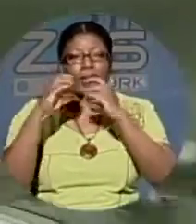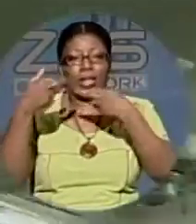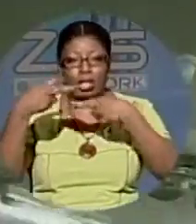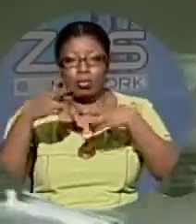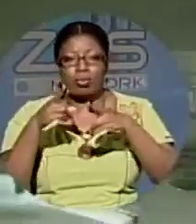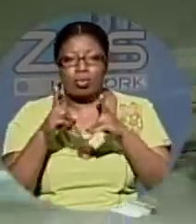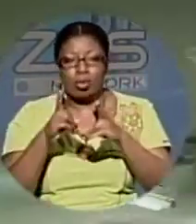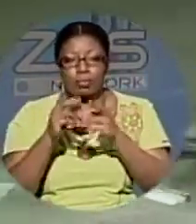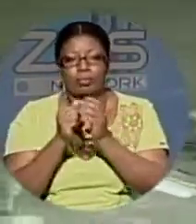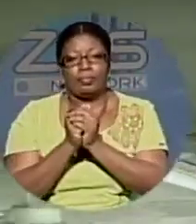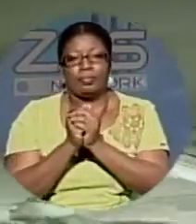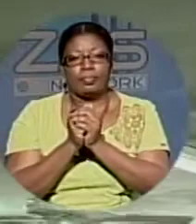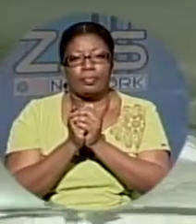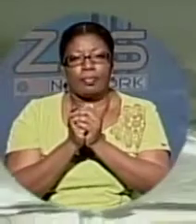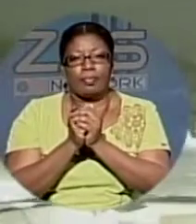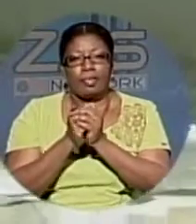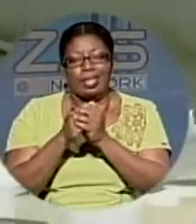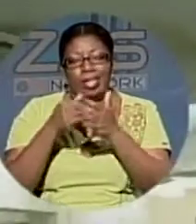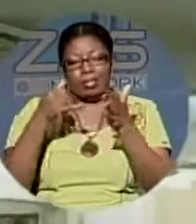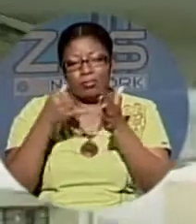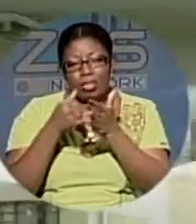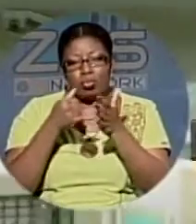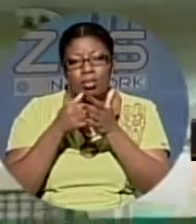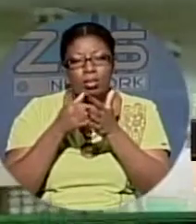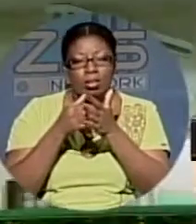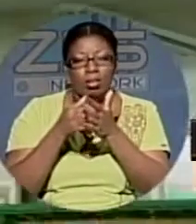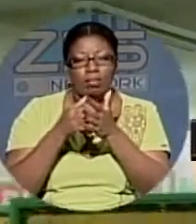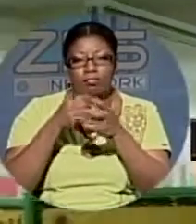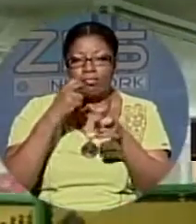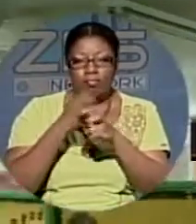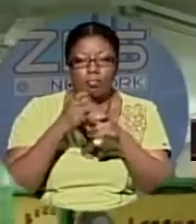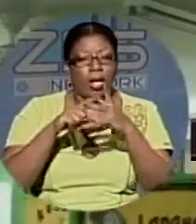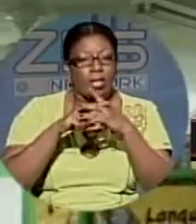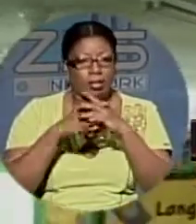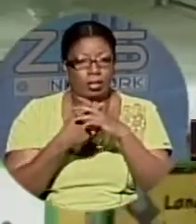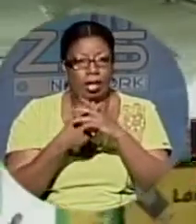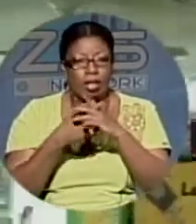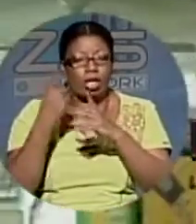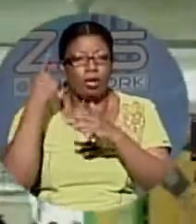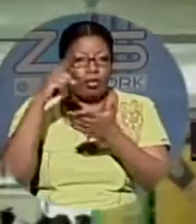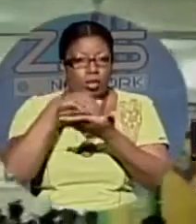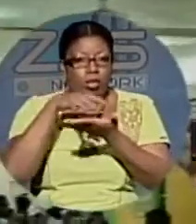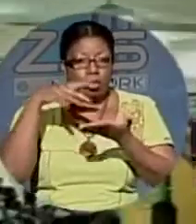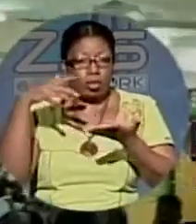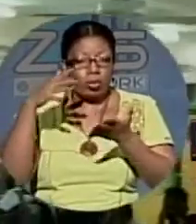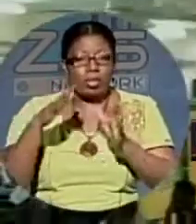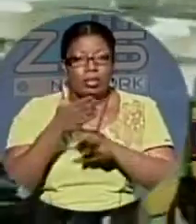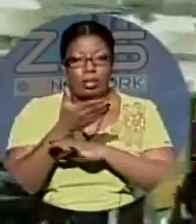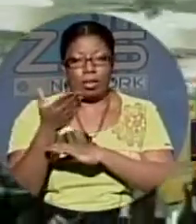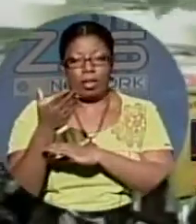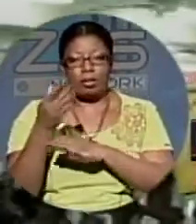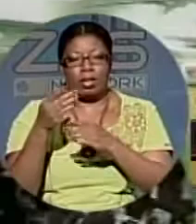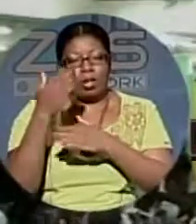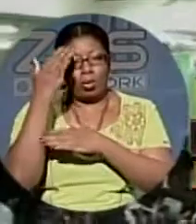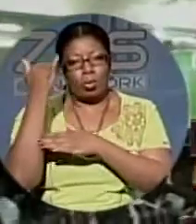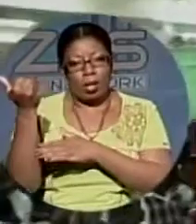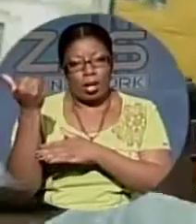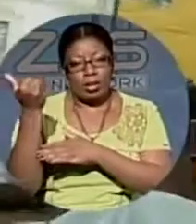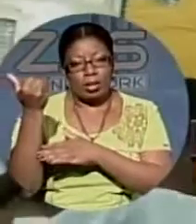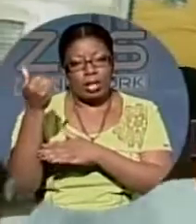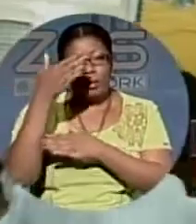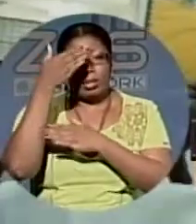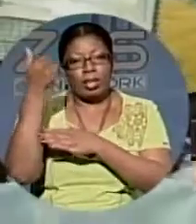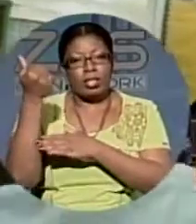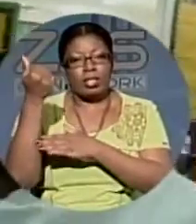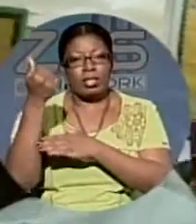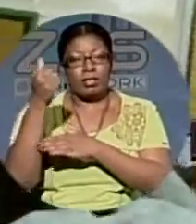classrooms. It was a daunting start to the new school year for staff and students at eproberts. This was brought about by incomplete physical work at